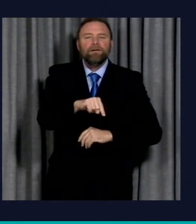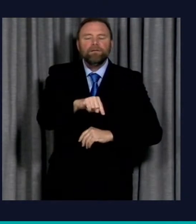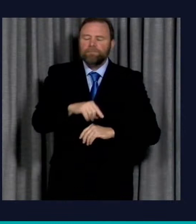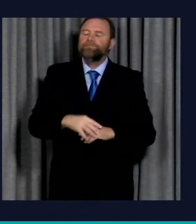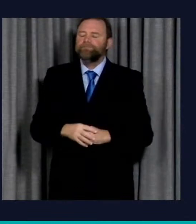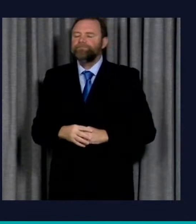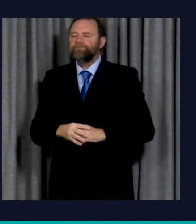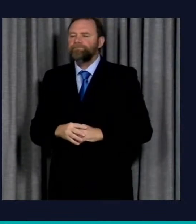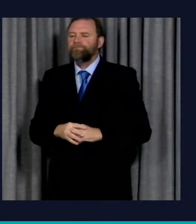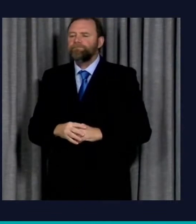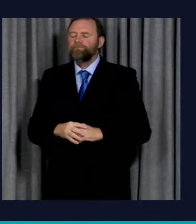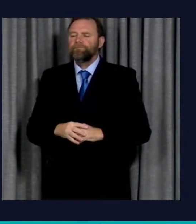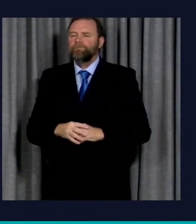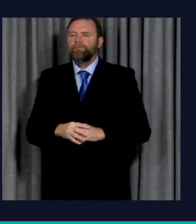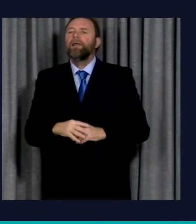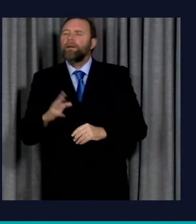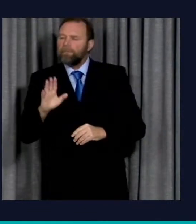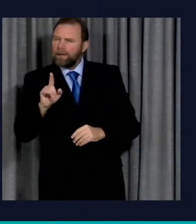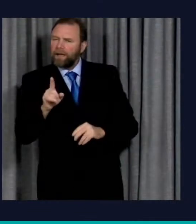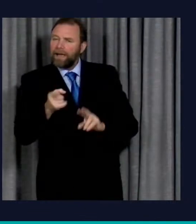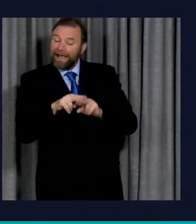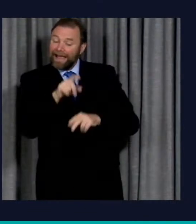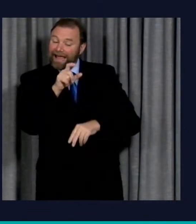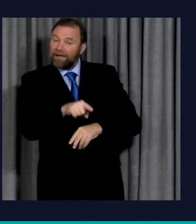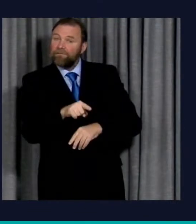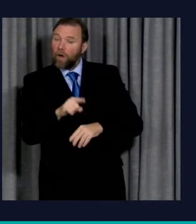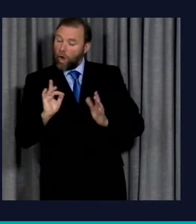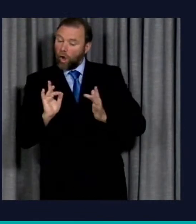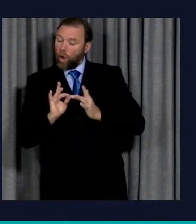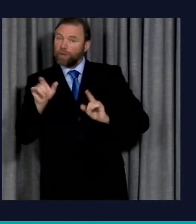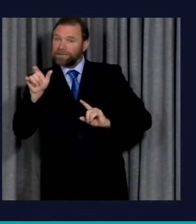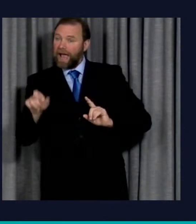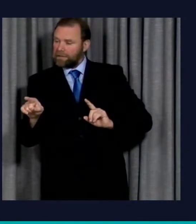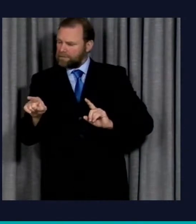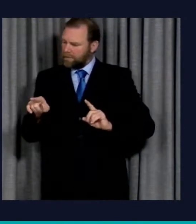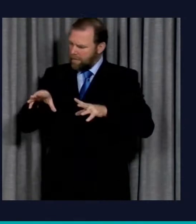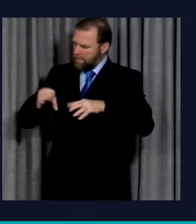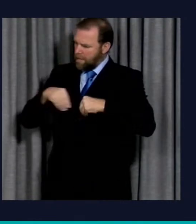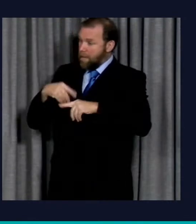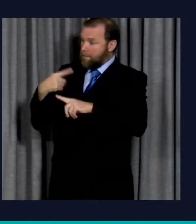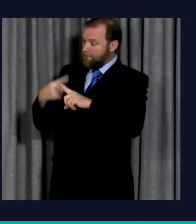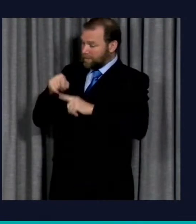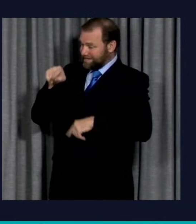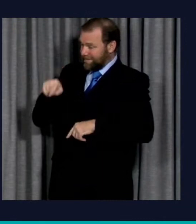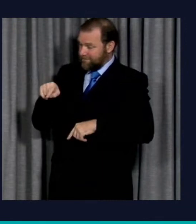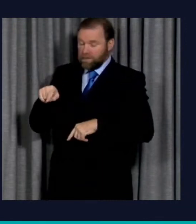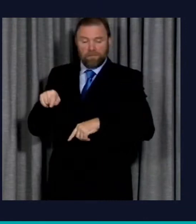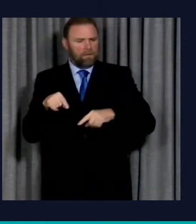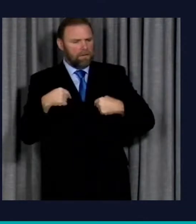not been doubly vaccinated and are identified as a close contact of